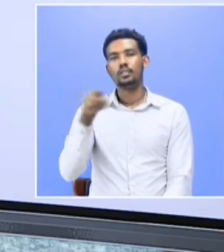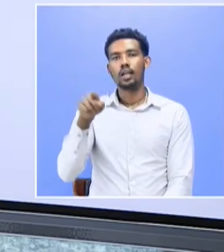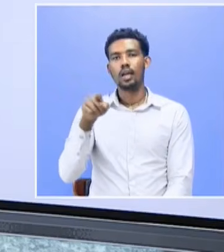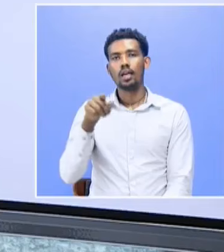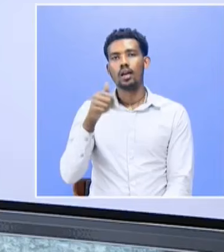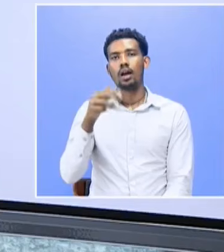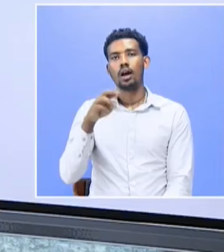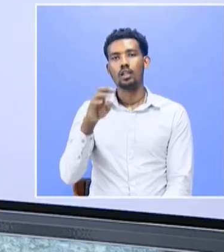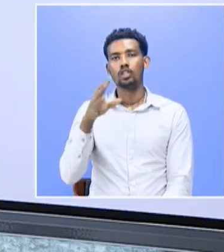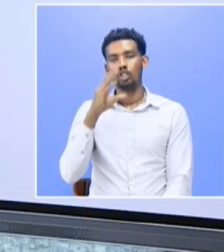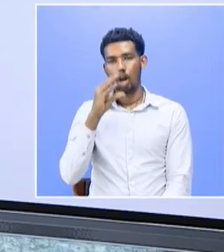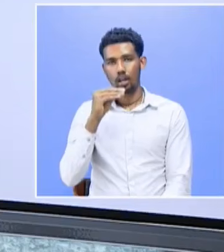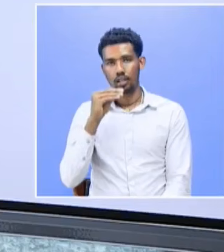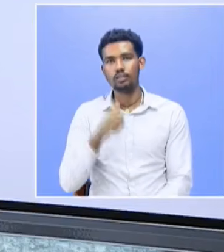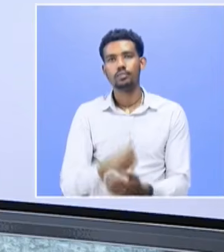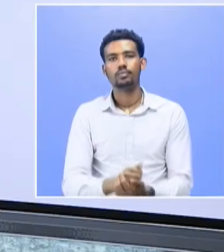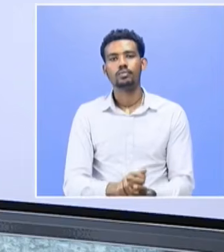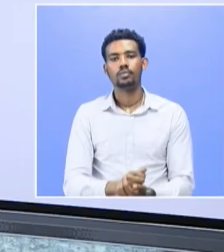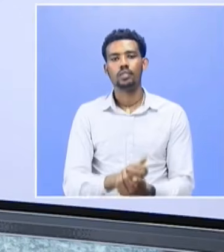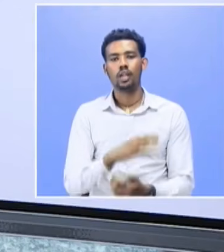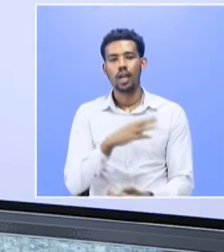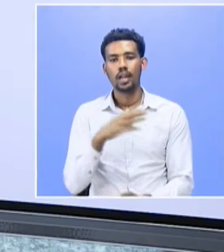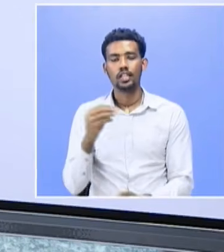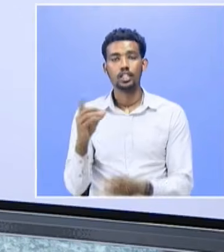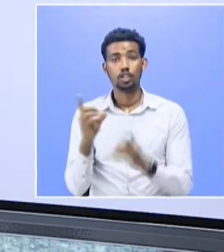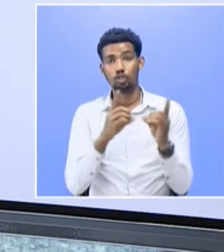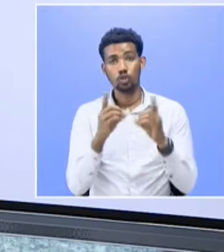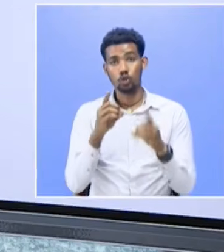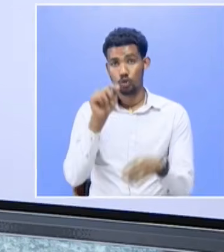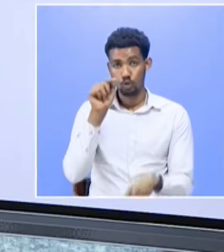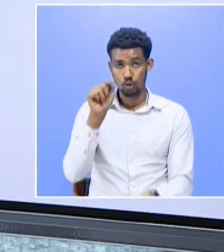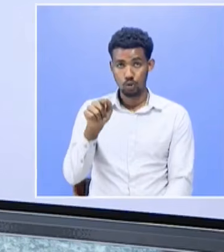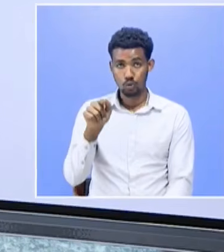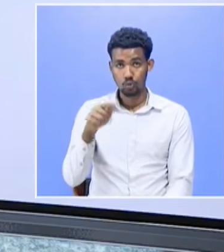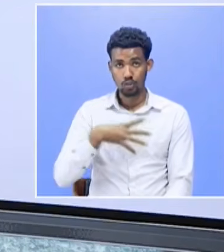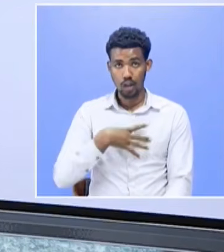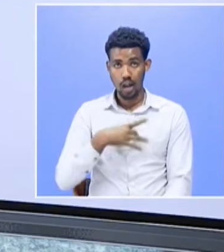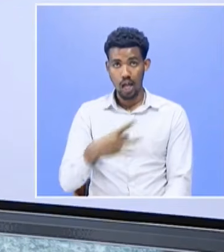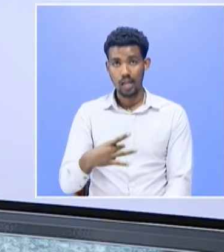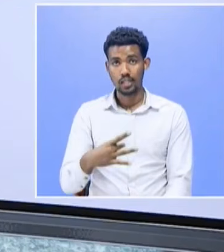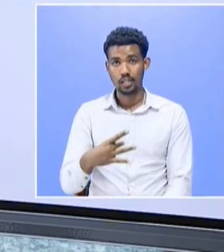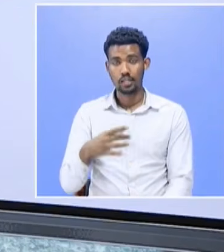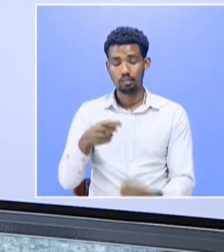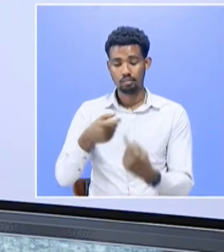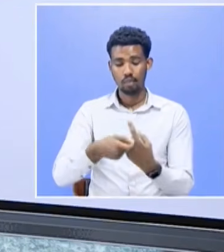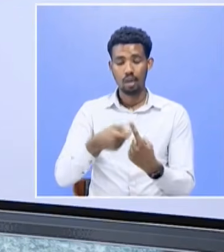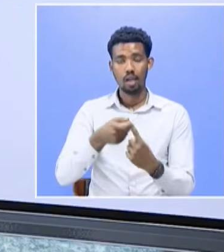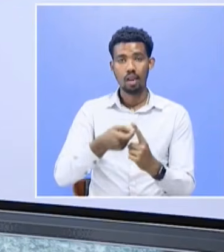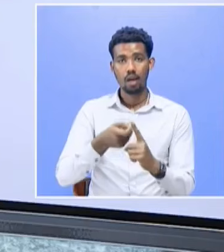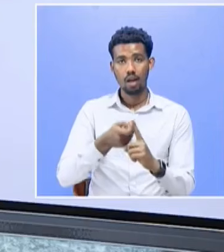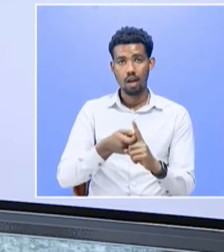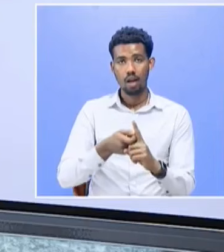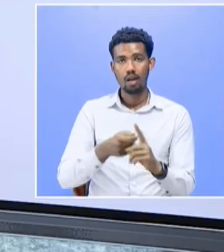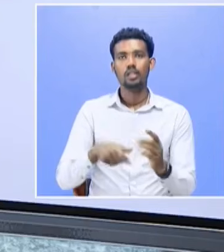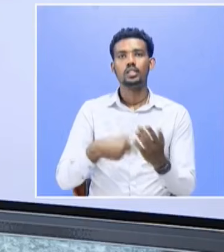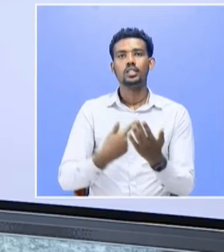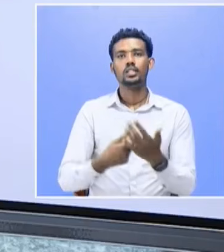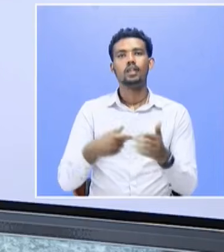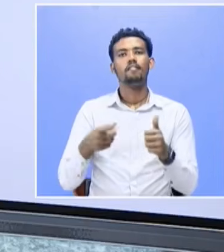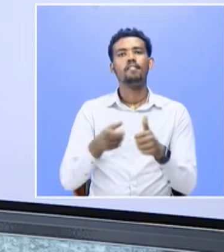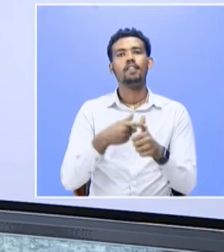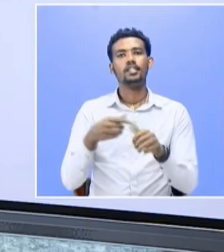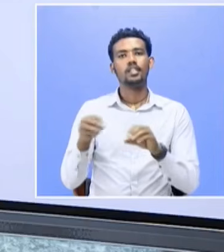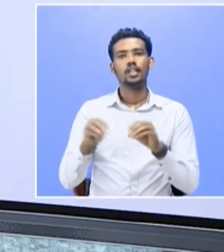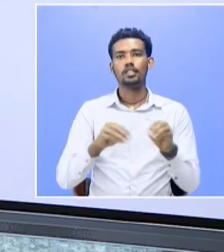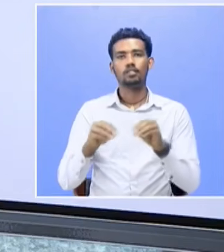are talking. Do you like banana? Here is the first activity 1.